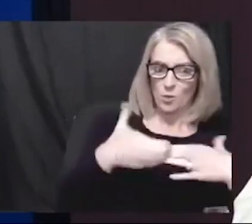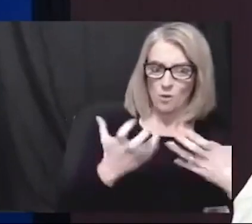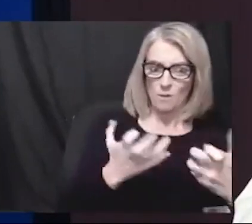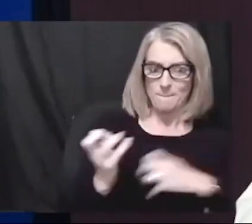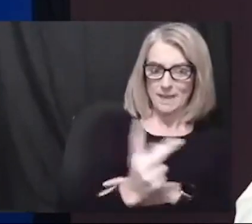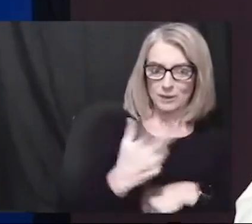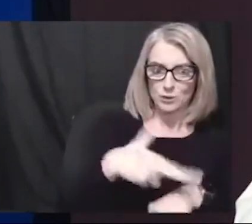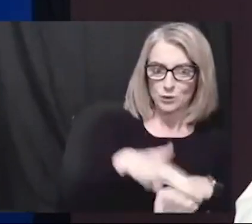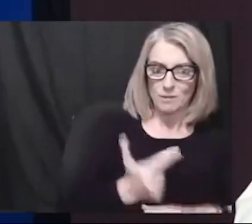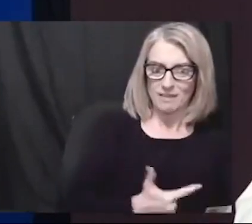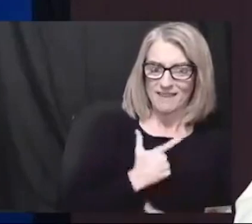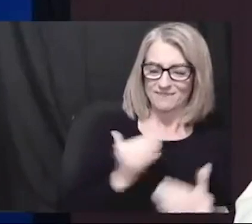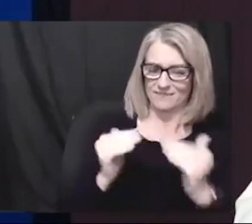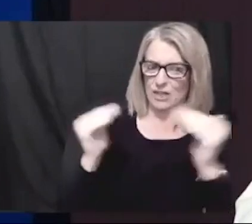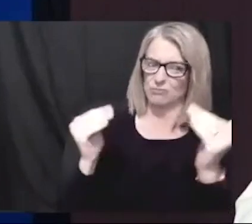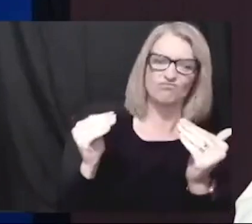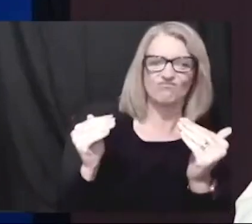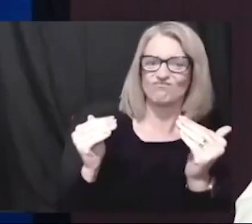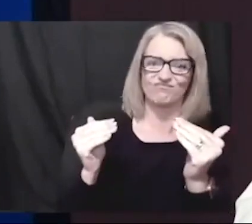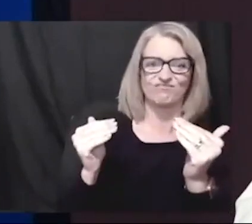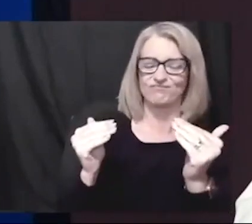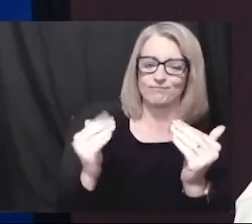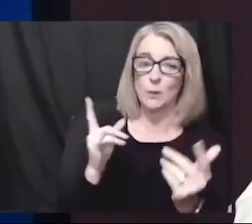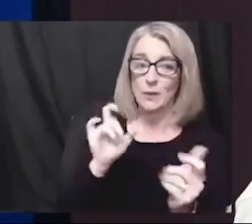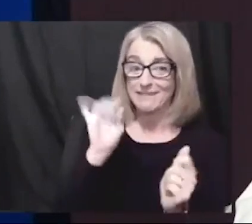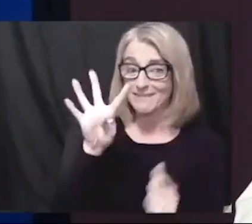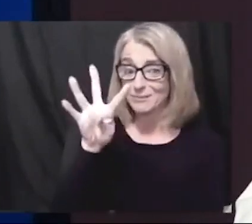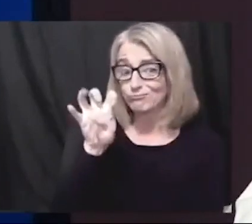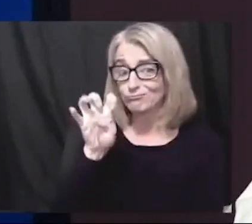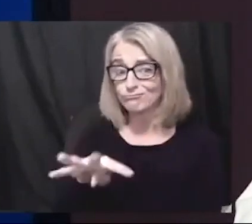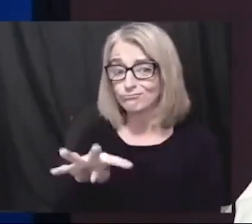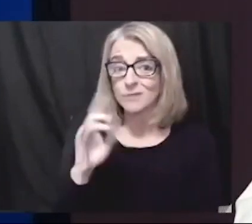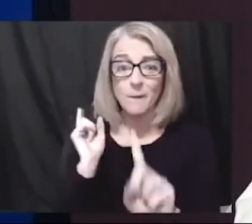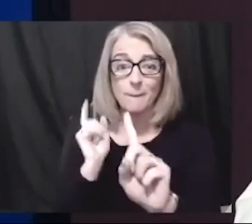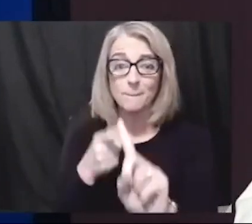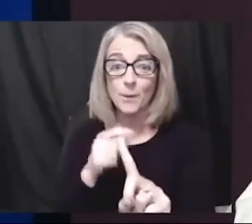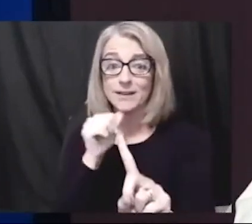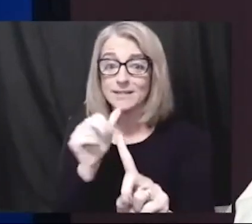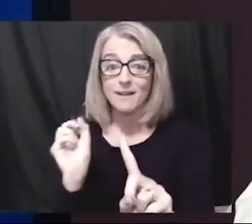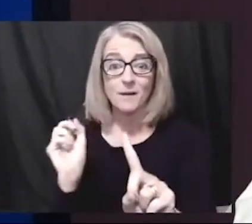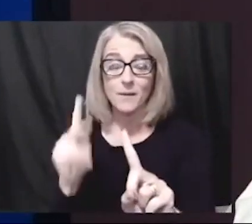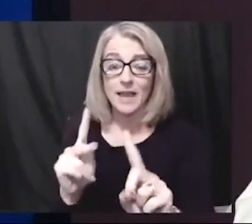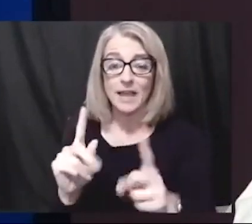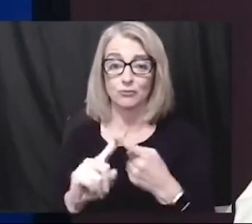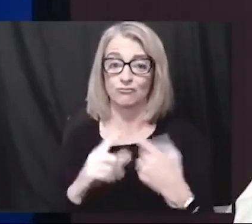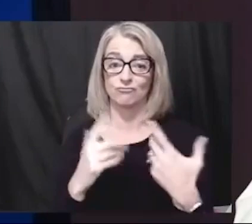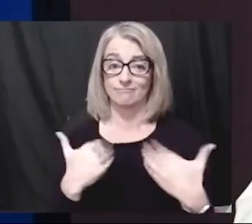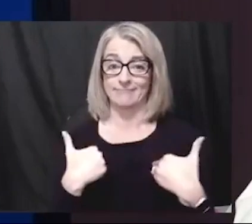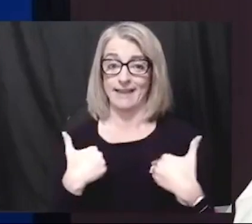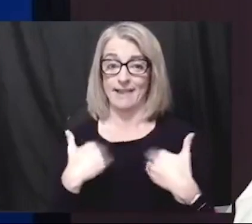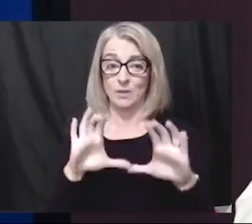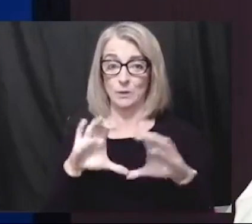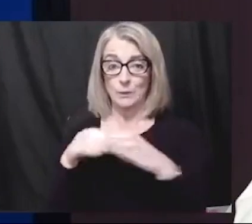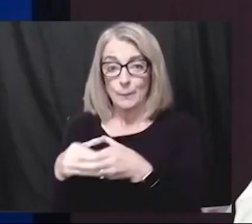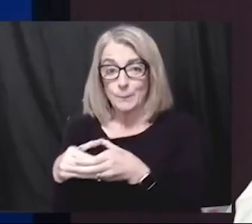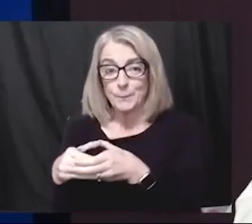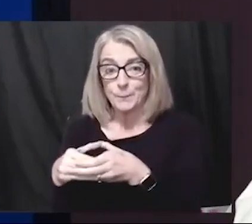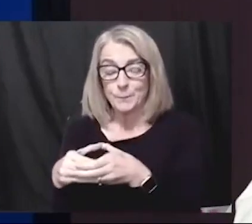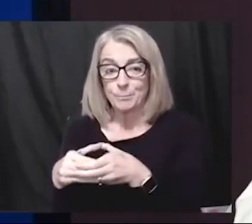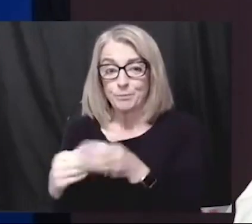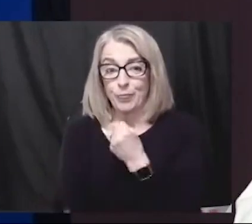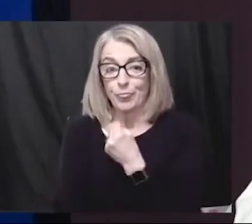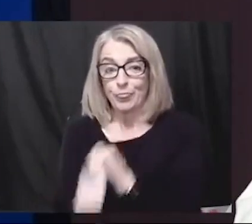I think that's the real question we have to ask in the room. At what point is it not okay to have this group of individuals be a threat to all